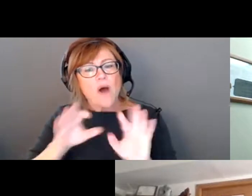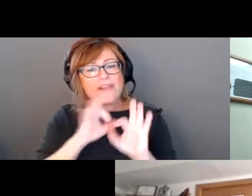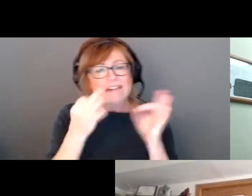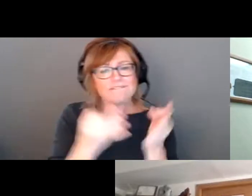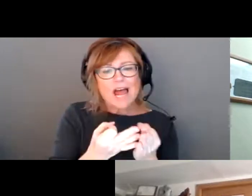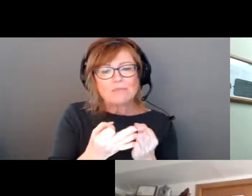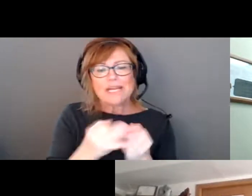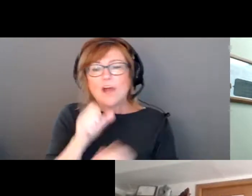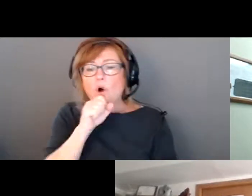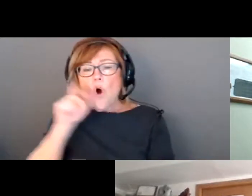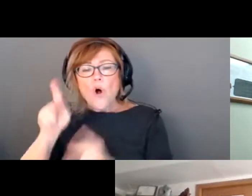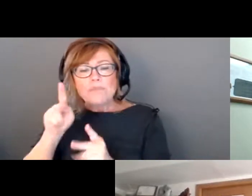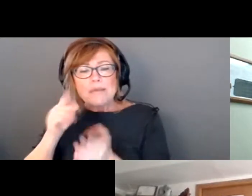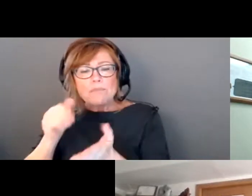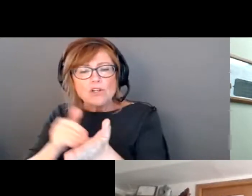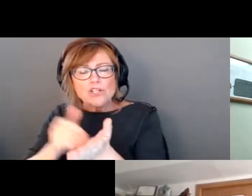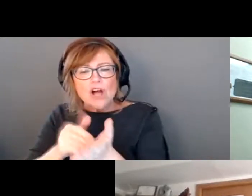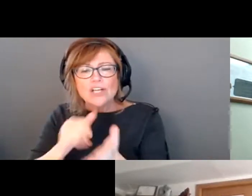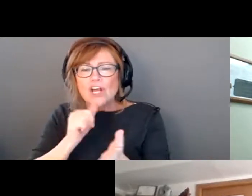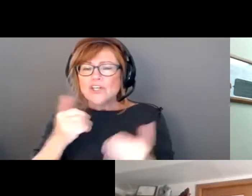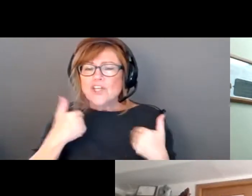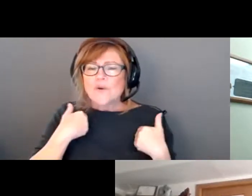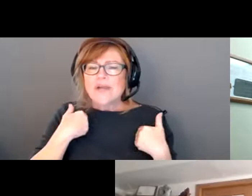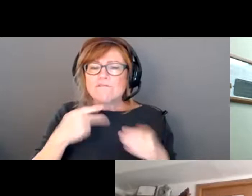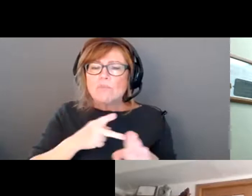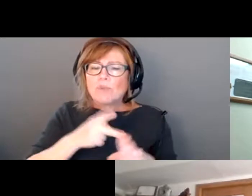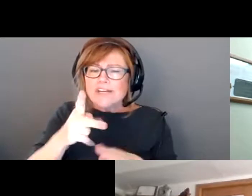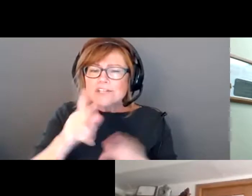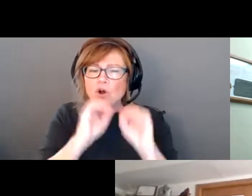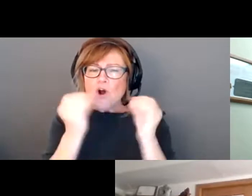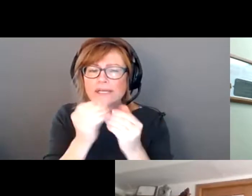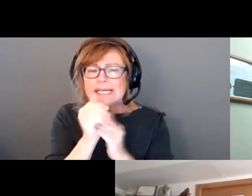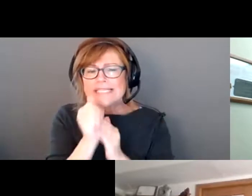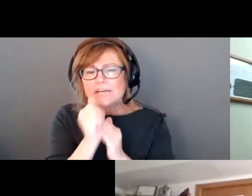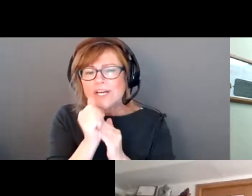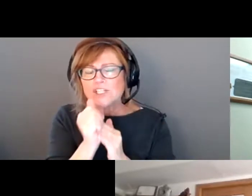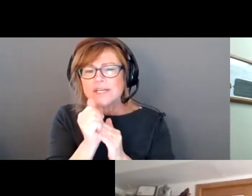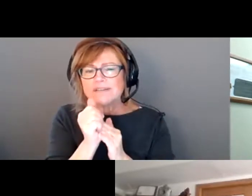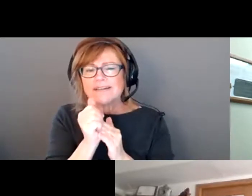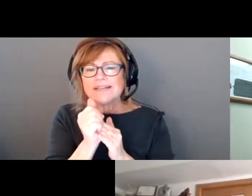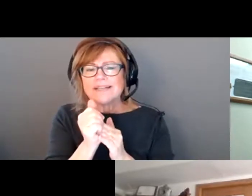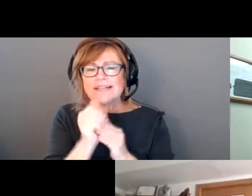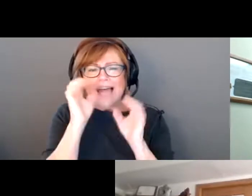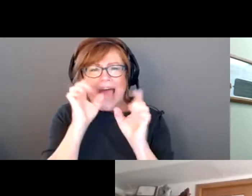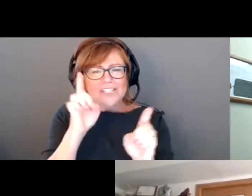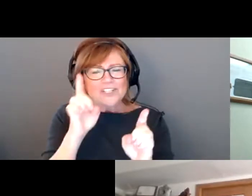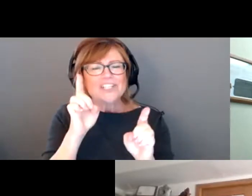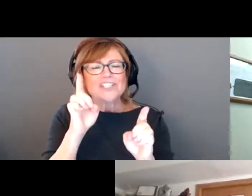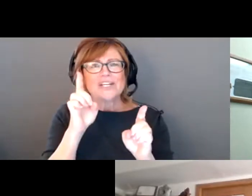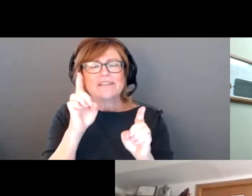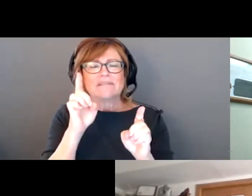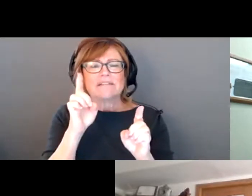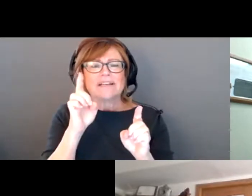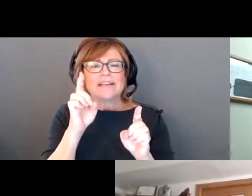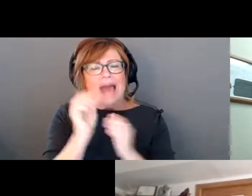and direction from their professional organizations. Why does this lack of education or direction exist? And